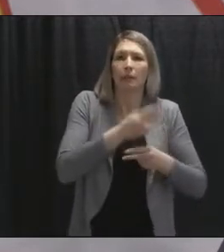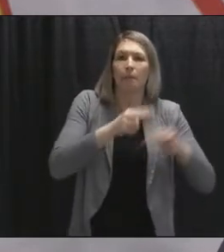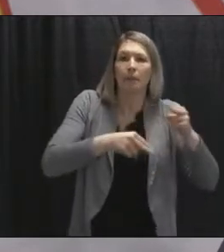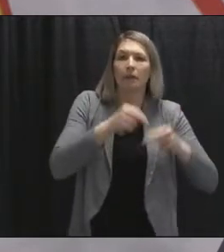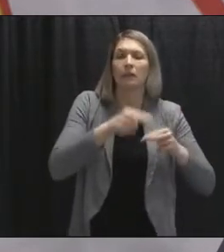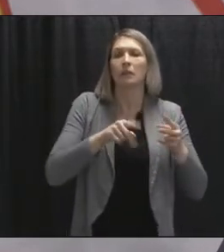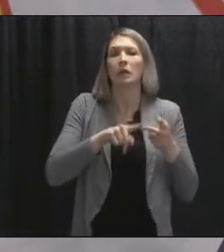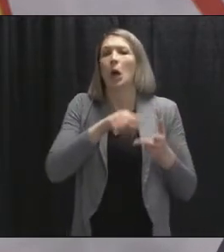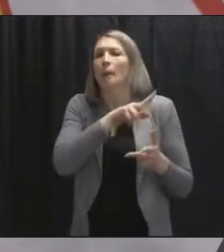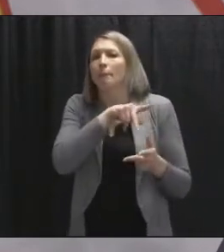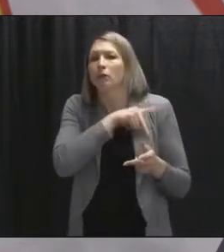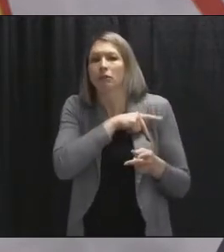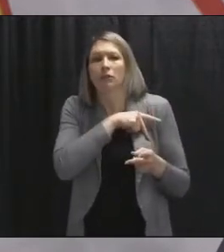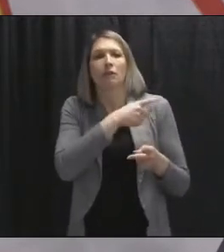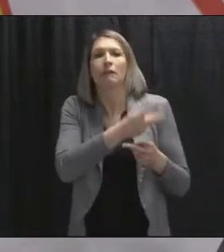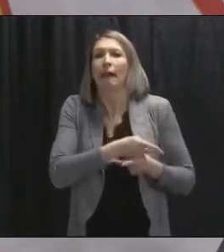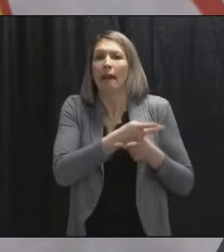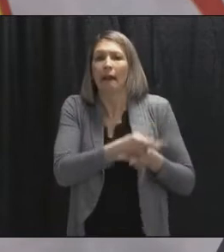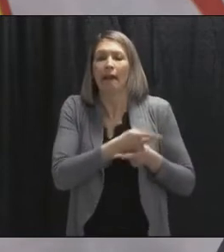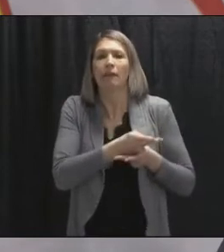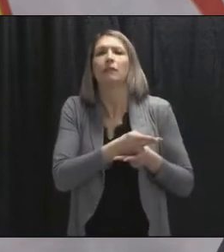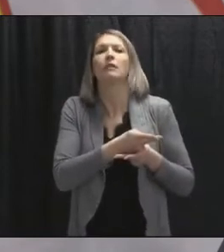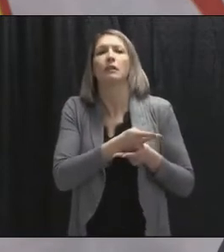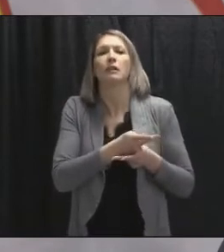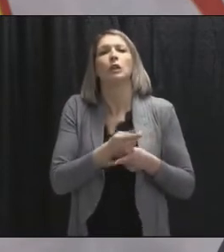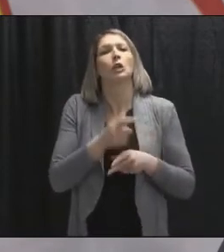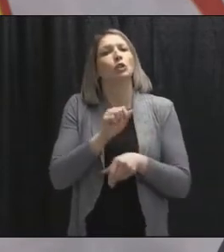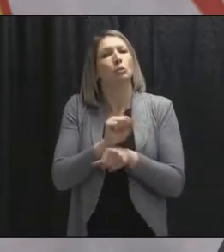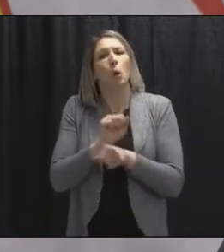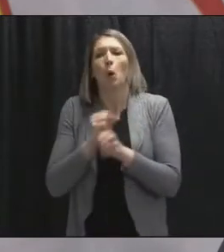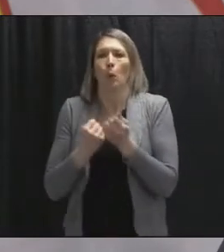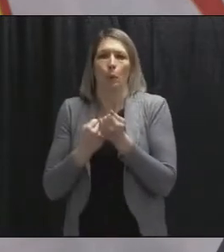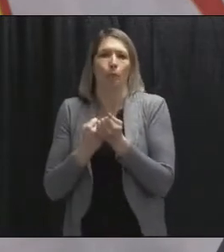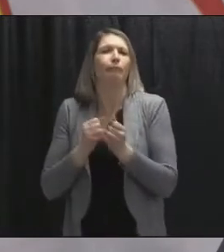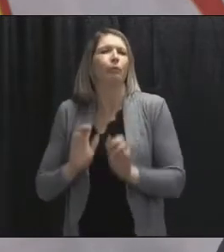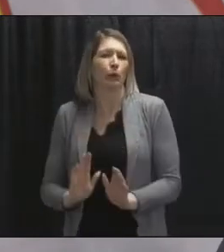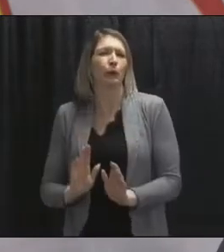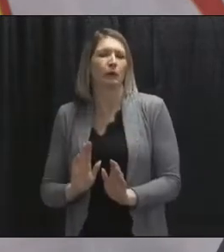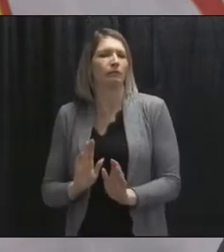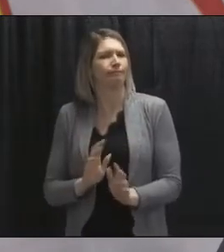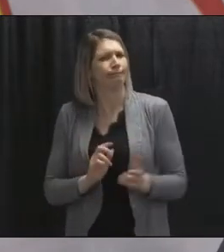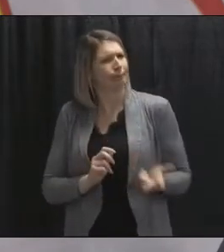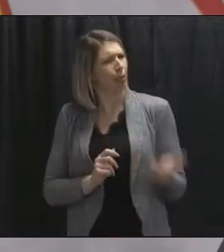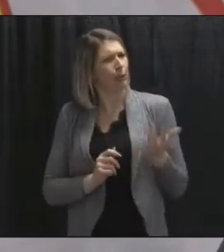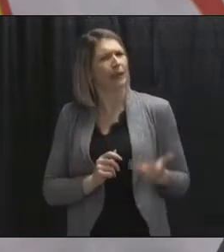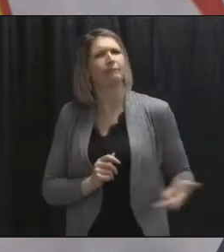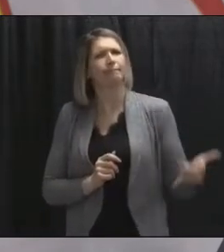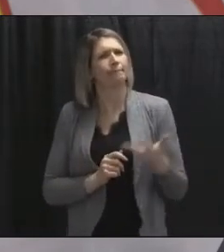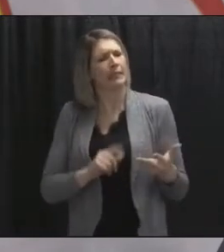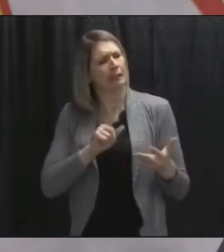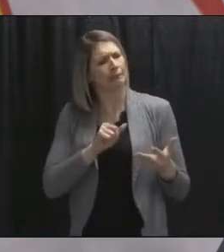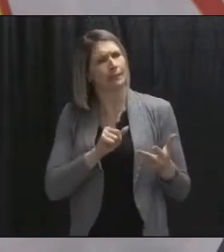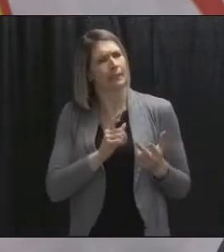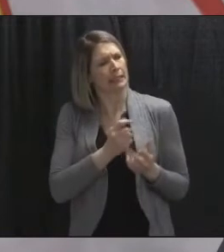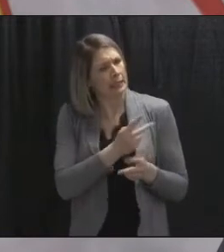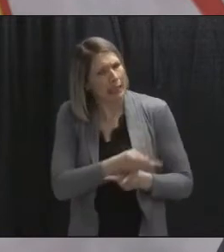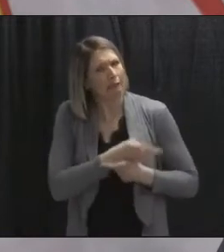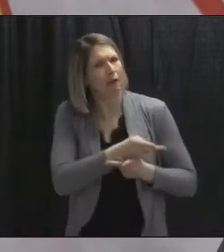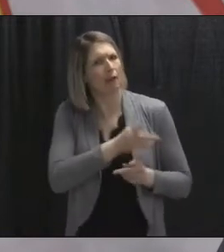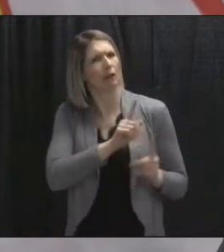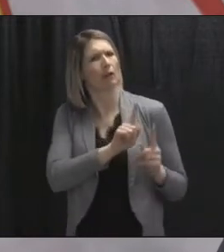workers. In most of these homes, this is where our seniors are. And this is a population that we've counted on